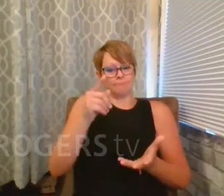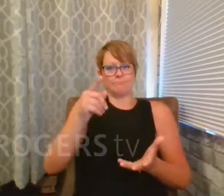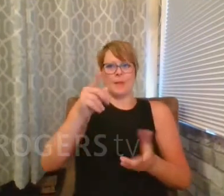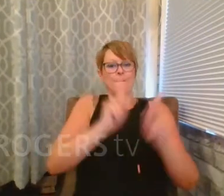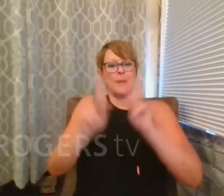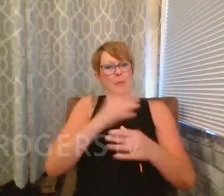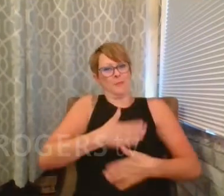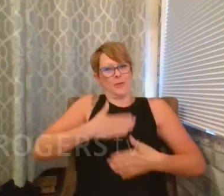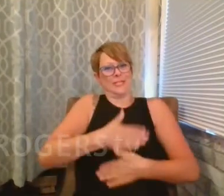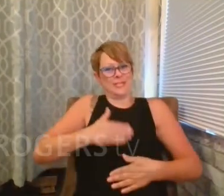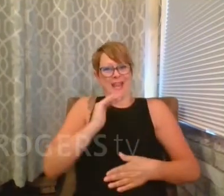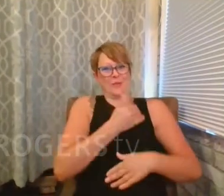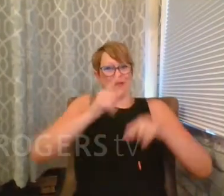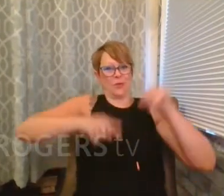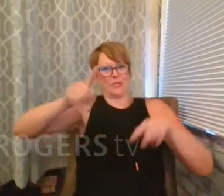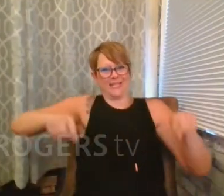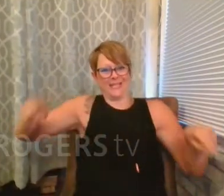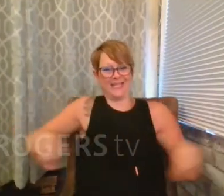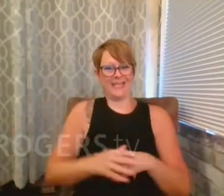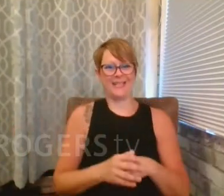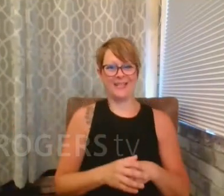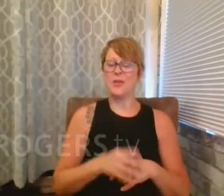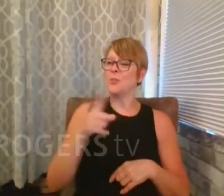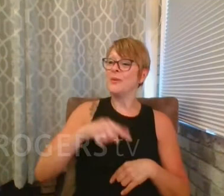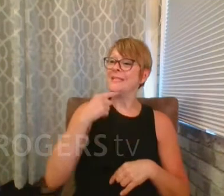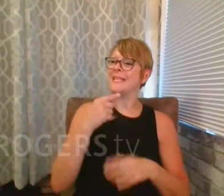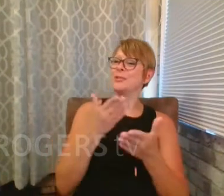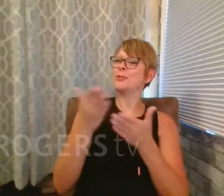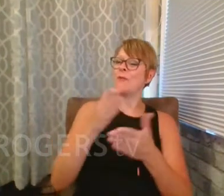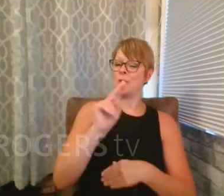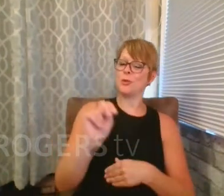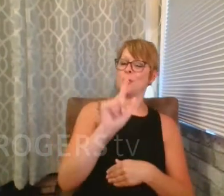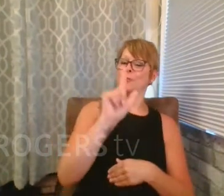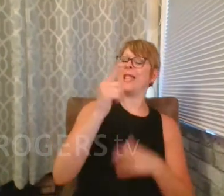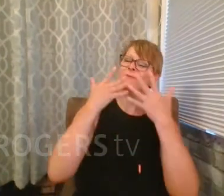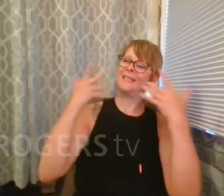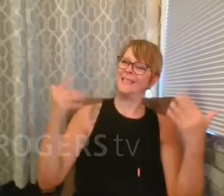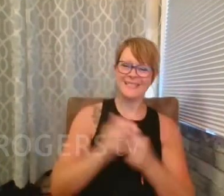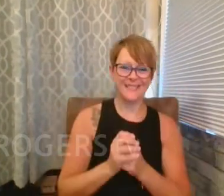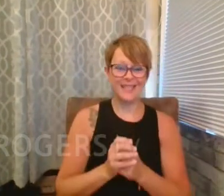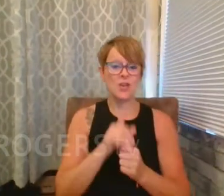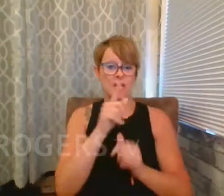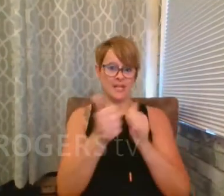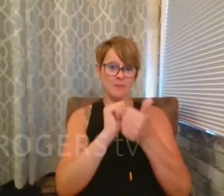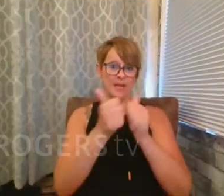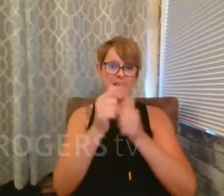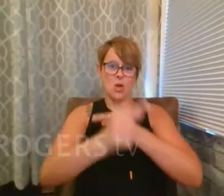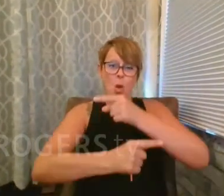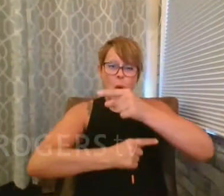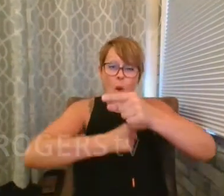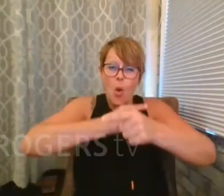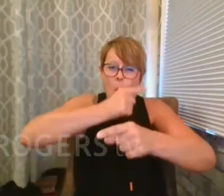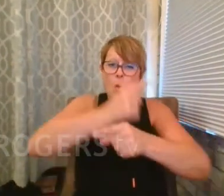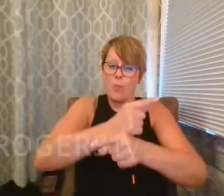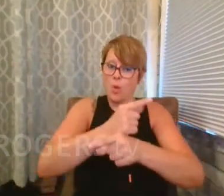our customers, we're served with Newfoundland hospitality, world-class software, because we're competing on a global stage. But then again,